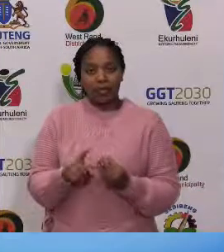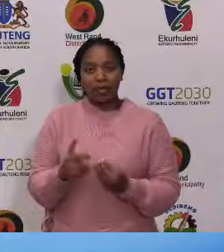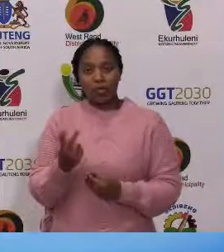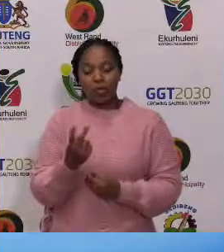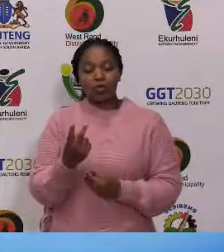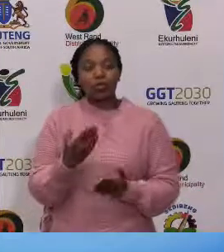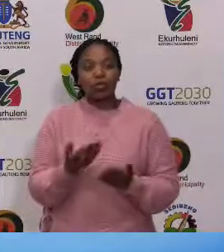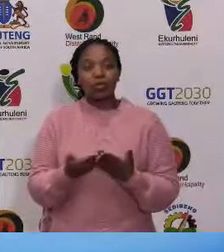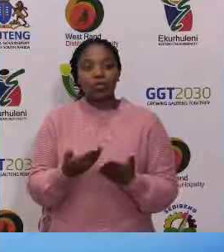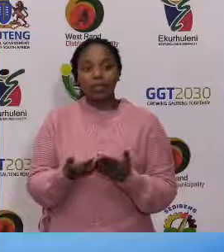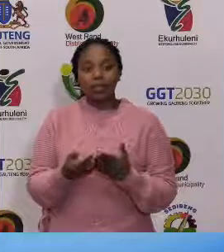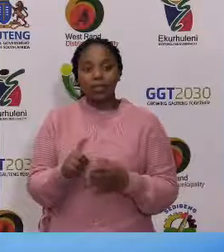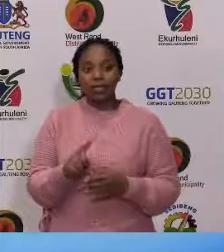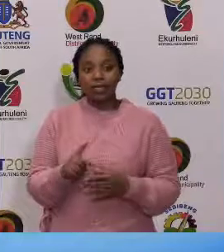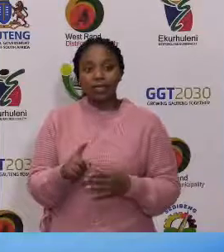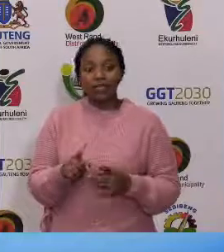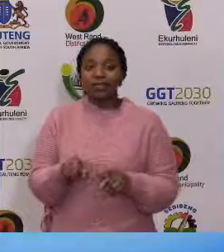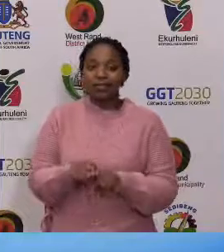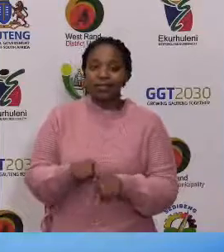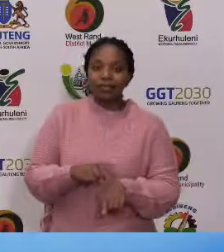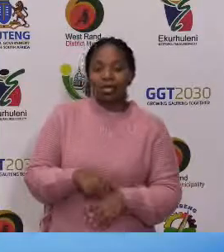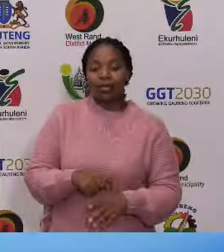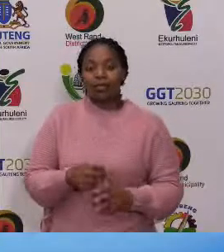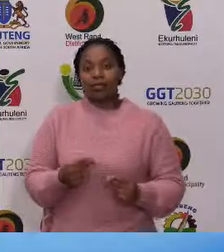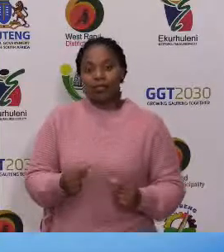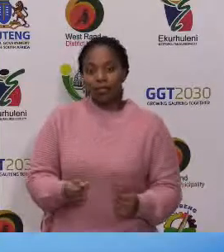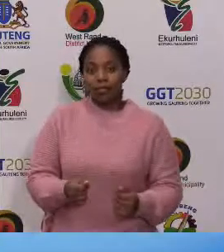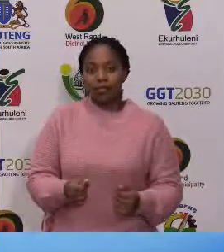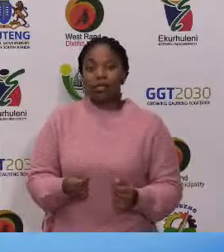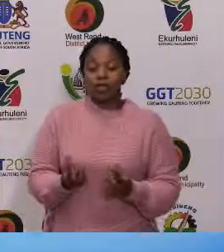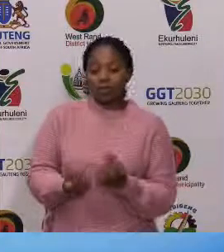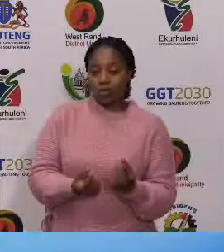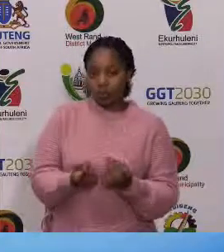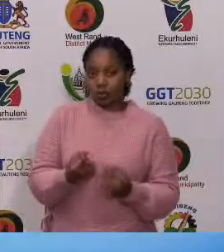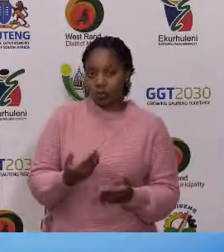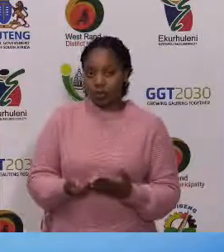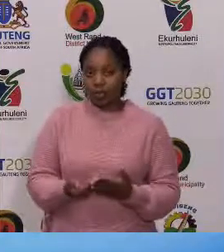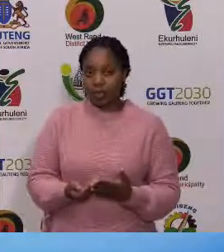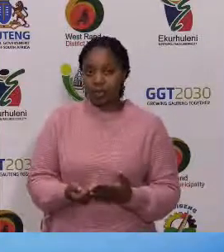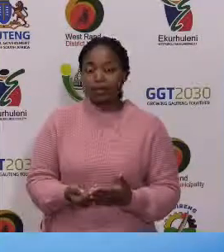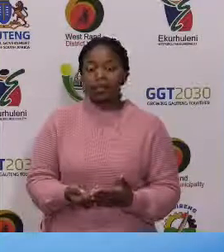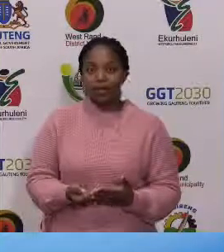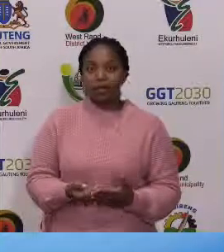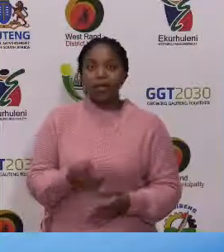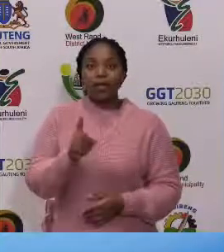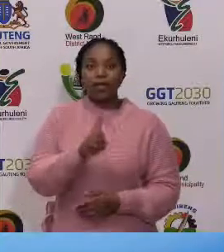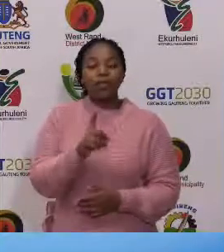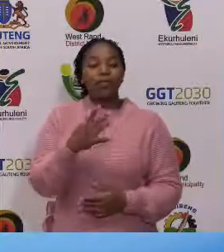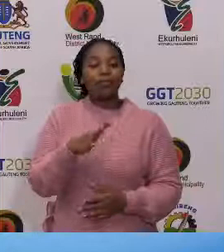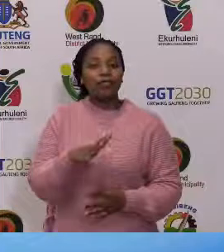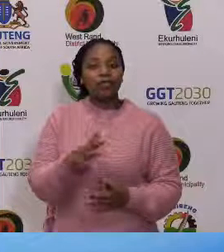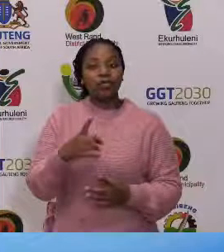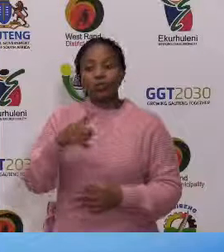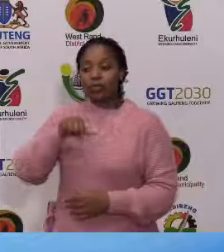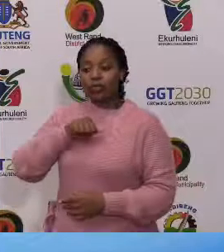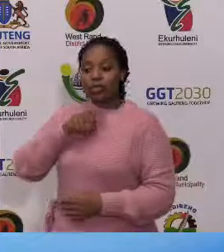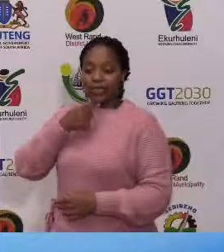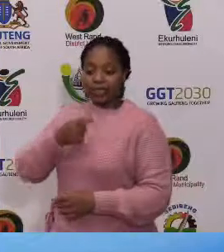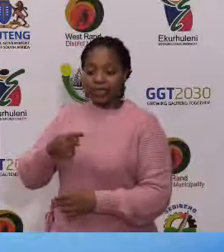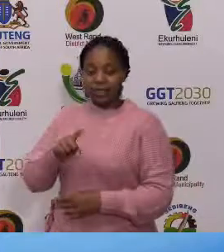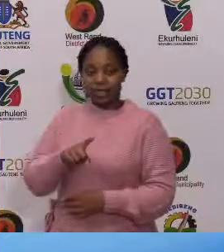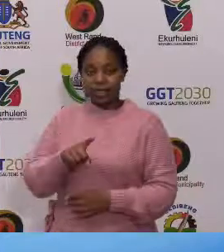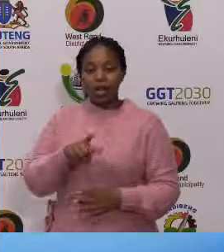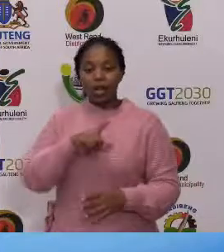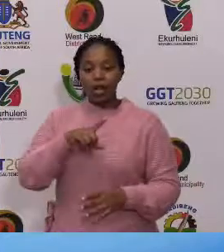be immediate and then what could have been, we'll say,